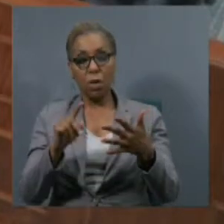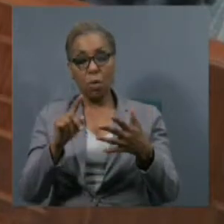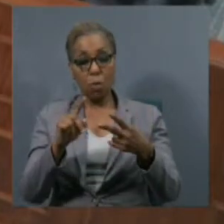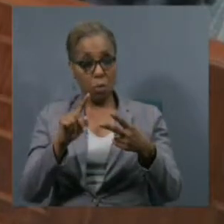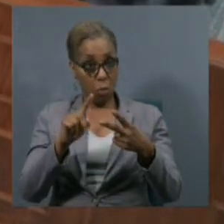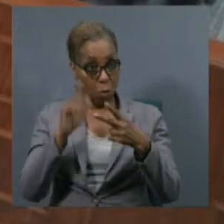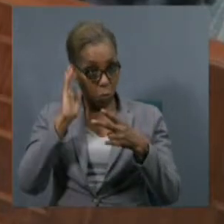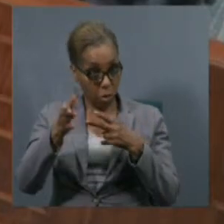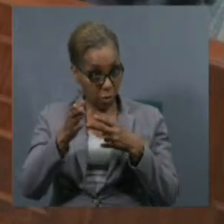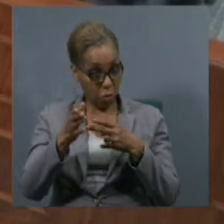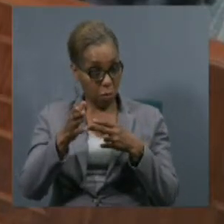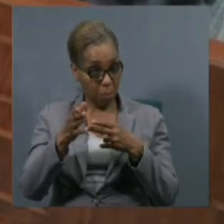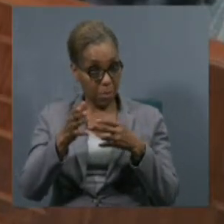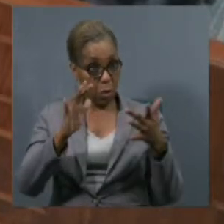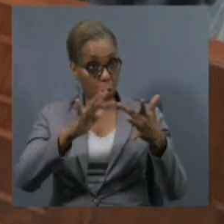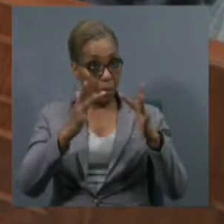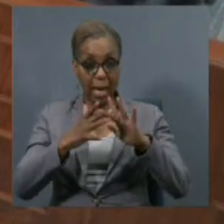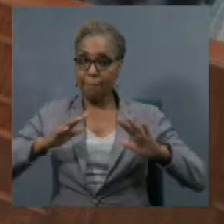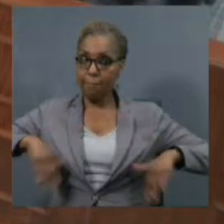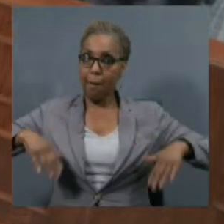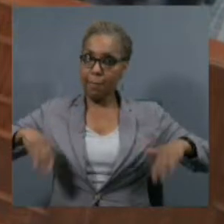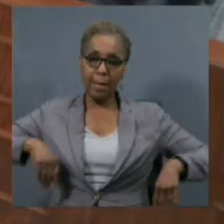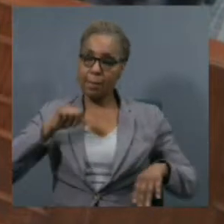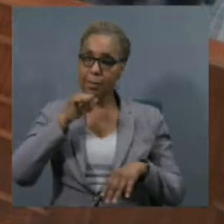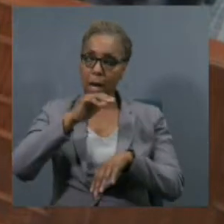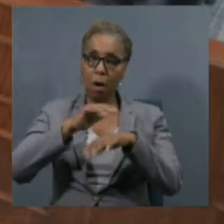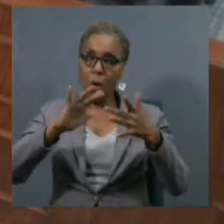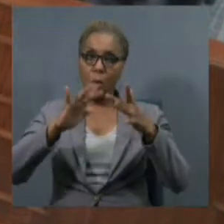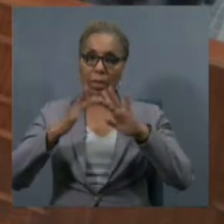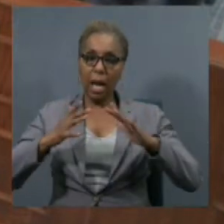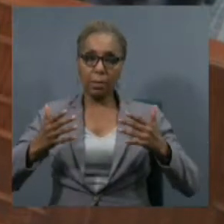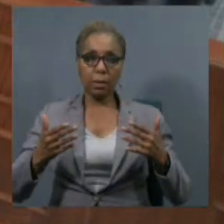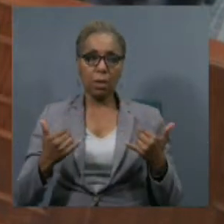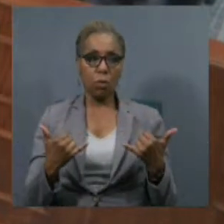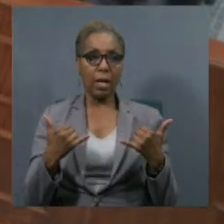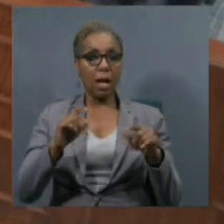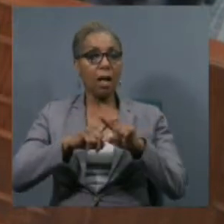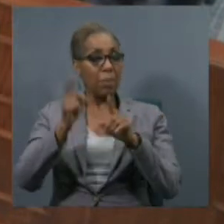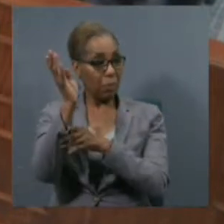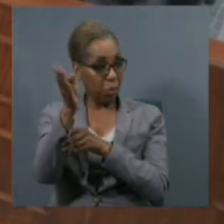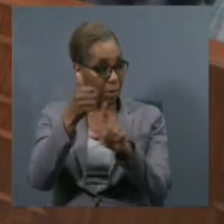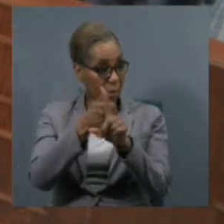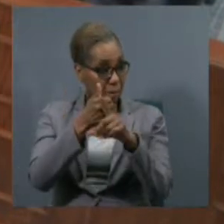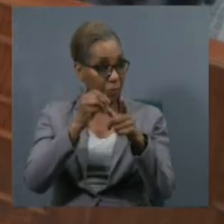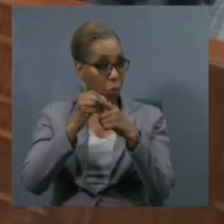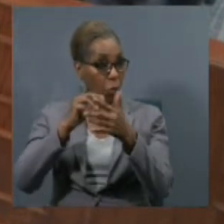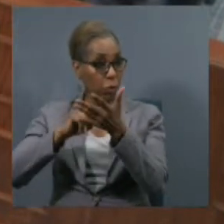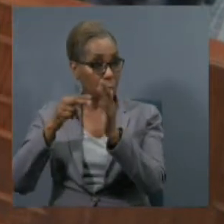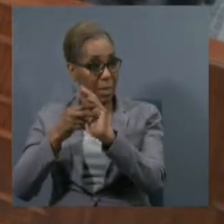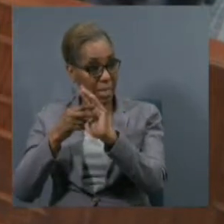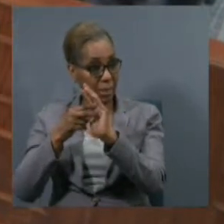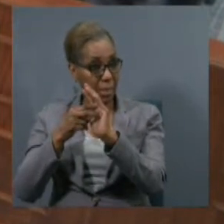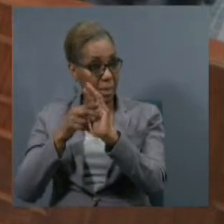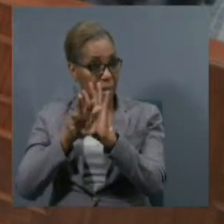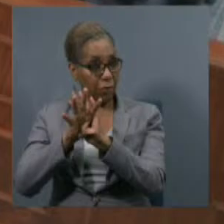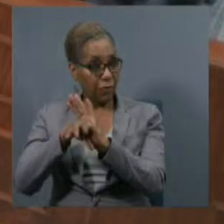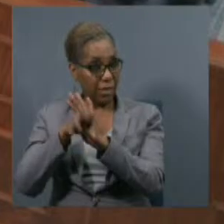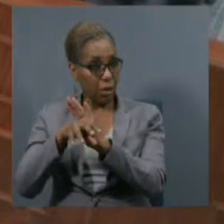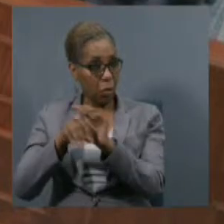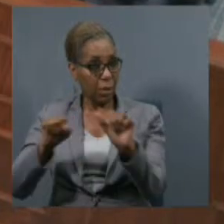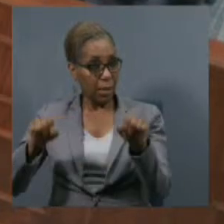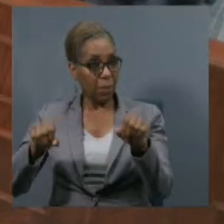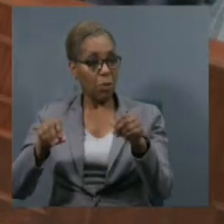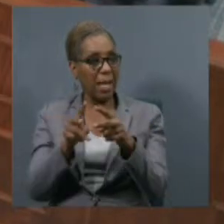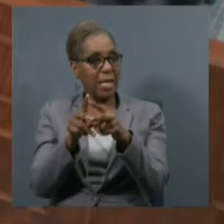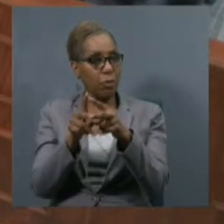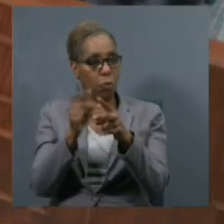be online? It is not online right now. The presentation itself, or are you talking about the video capability? Well, either one, because